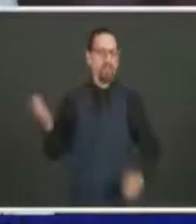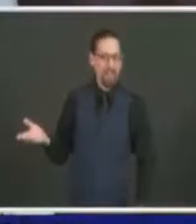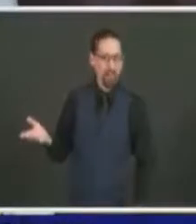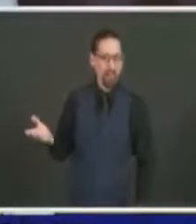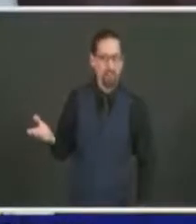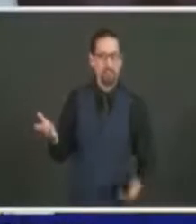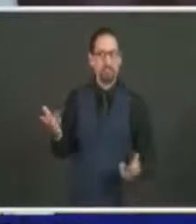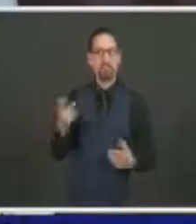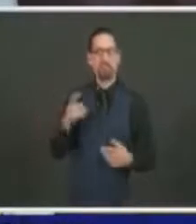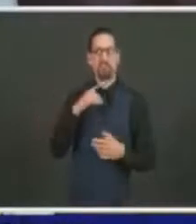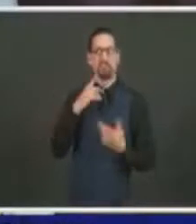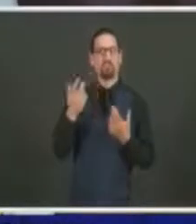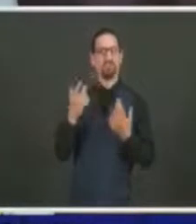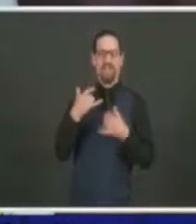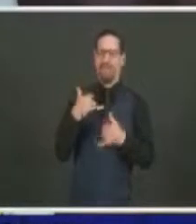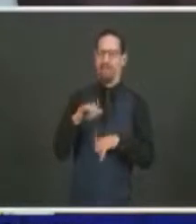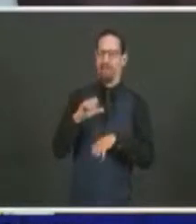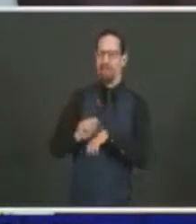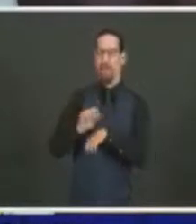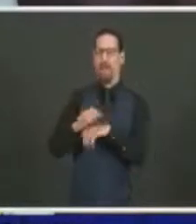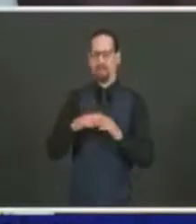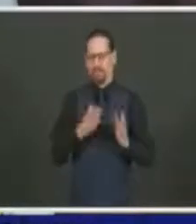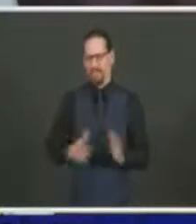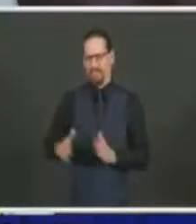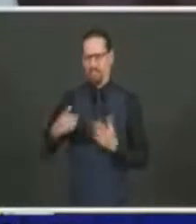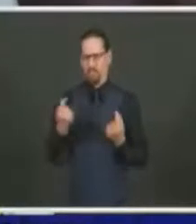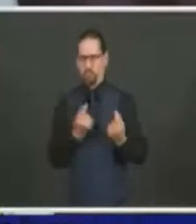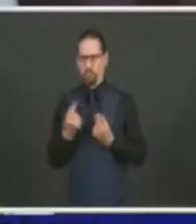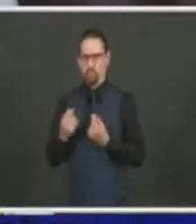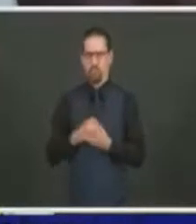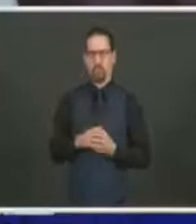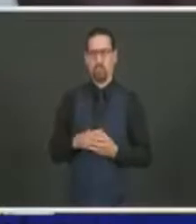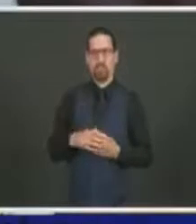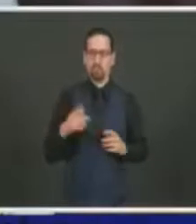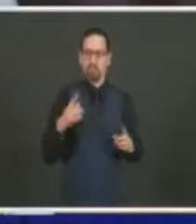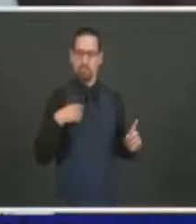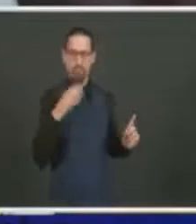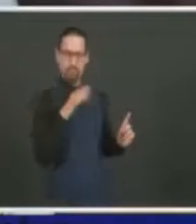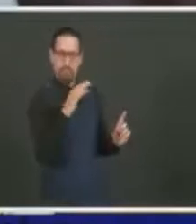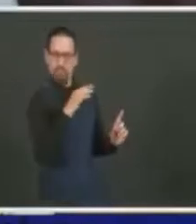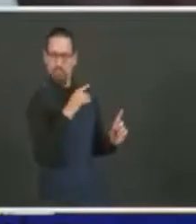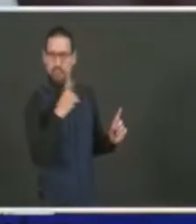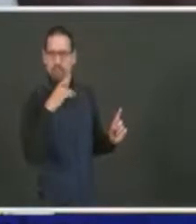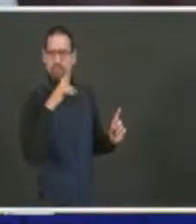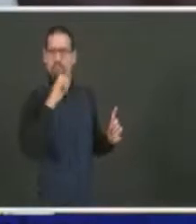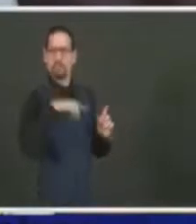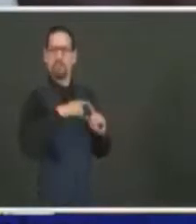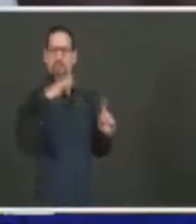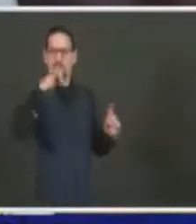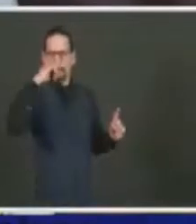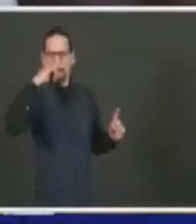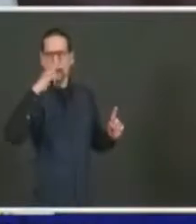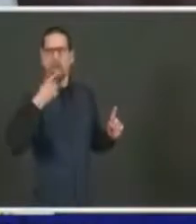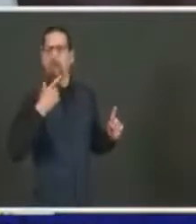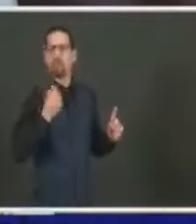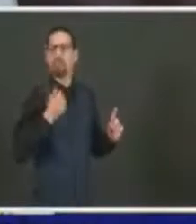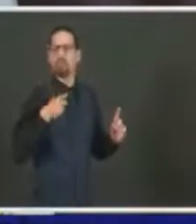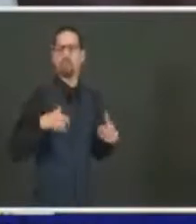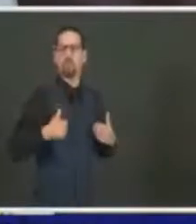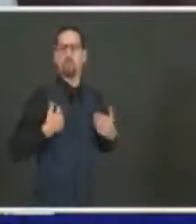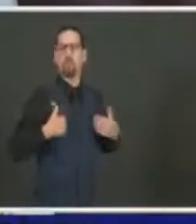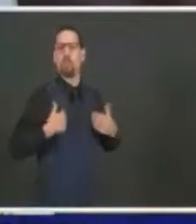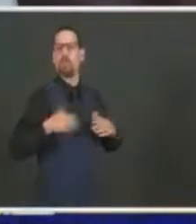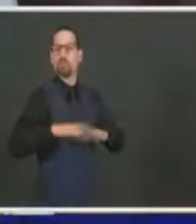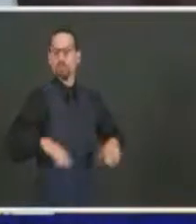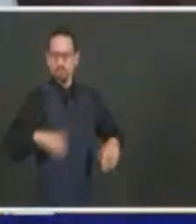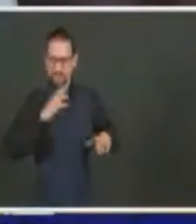you want kids to get tested who are visiting as well? So if people are traveling with young children, would you want kids? And just